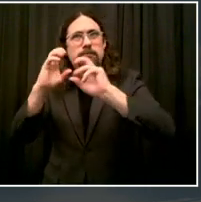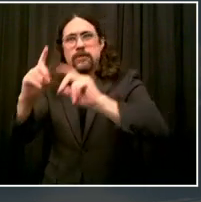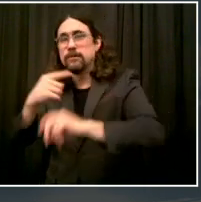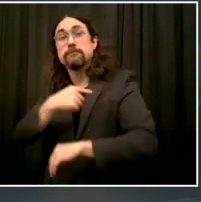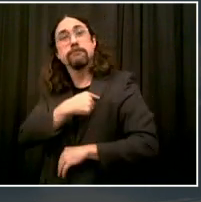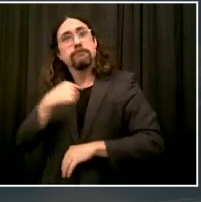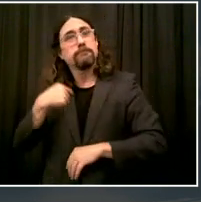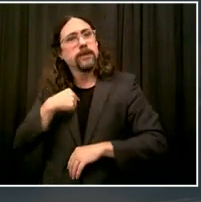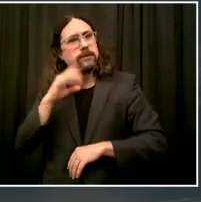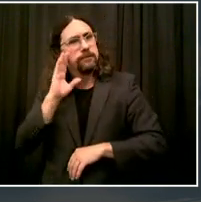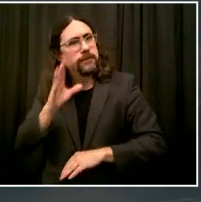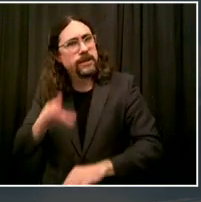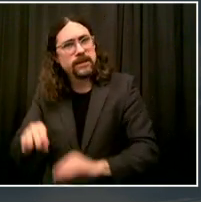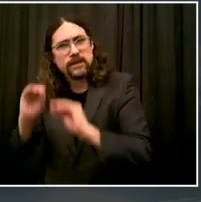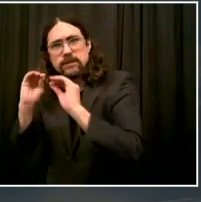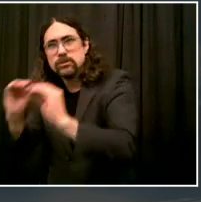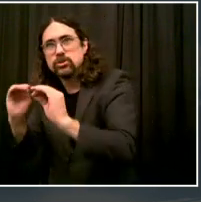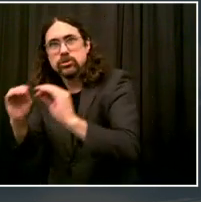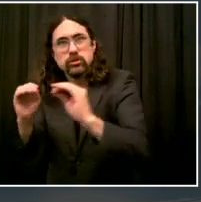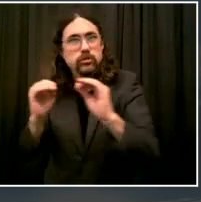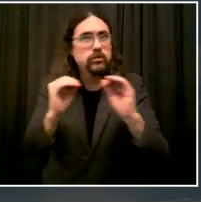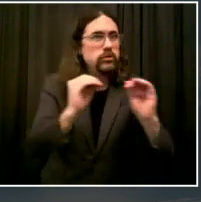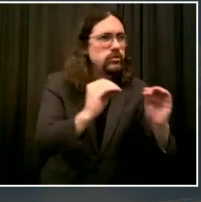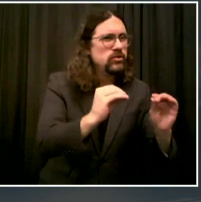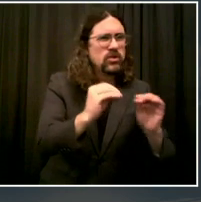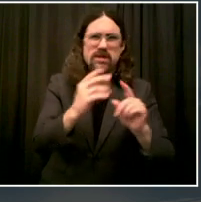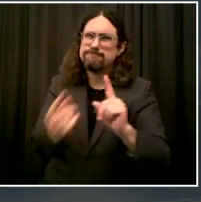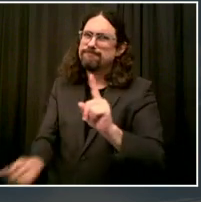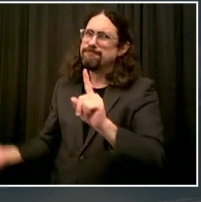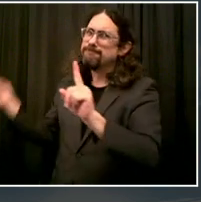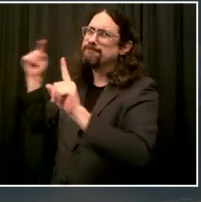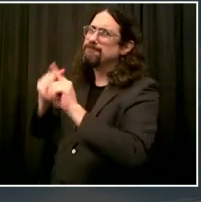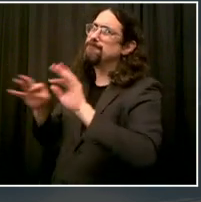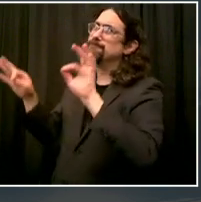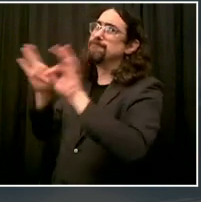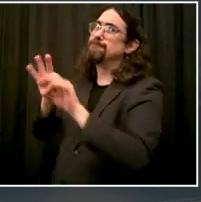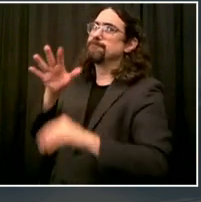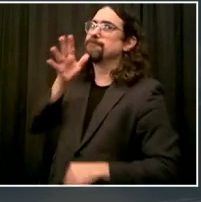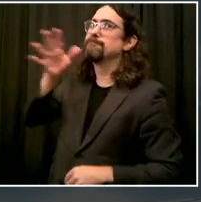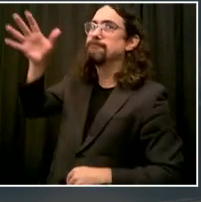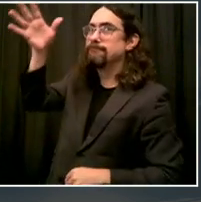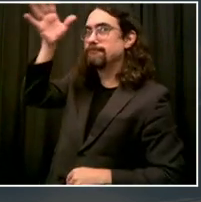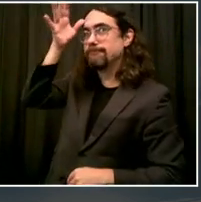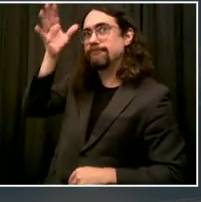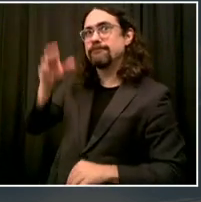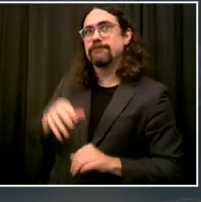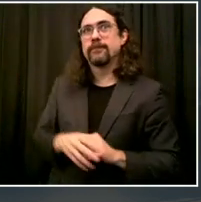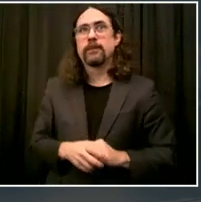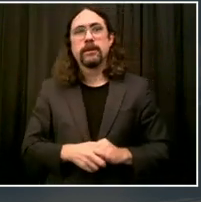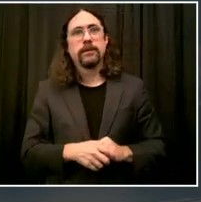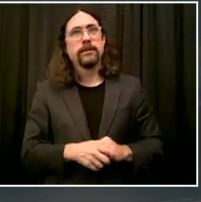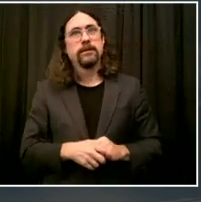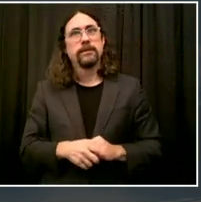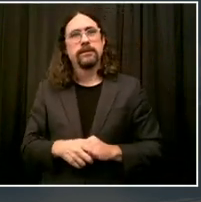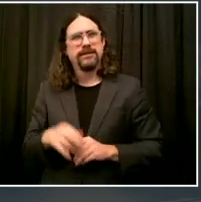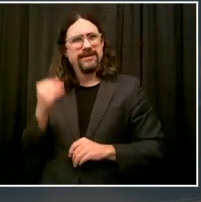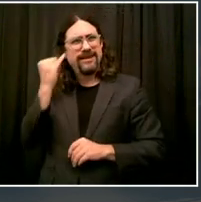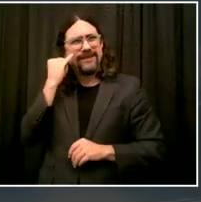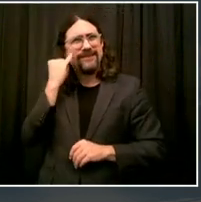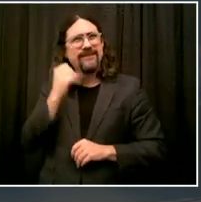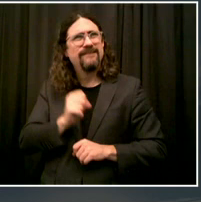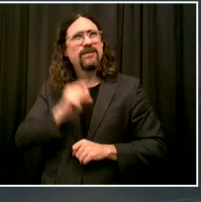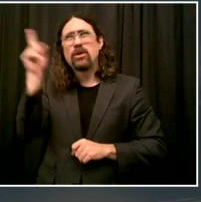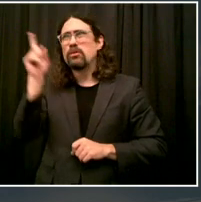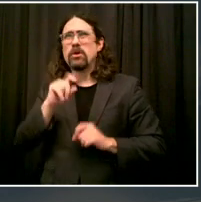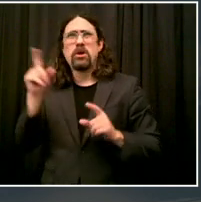a good idea, especially during a pandemic. We want to get community groups involved in the education process. That's part of the